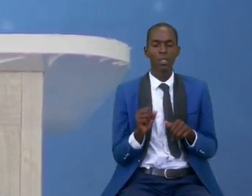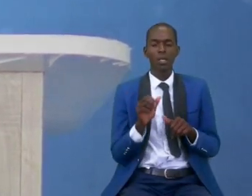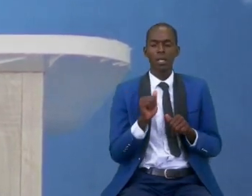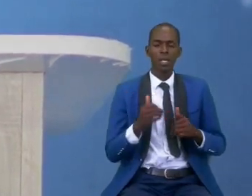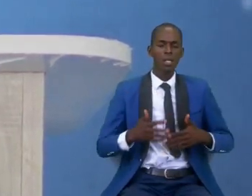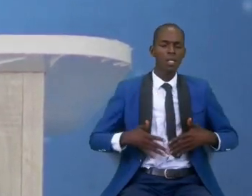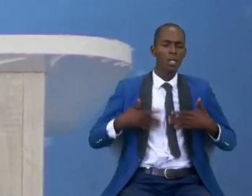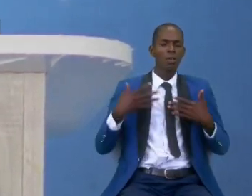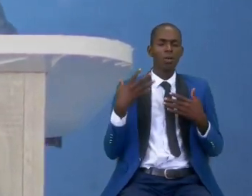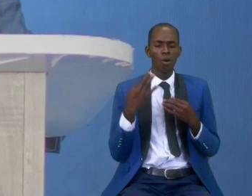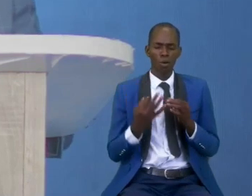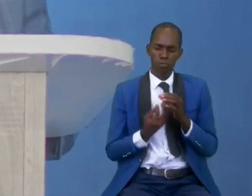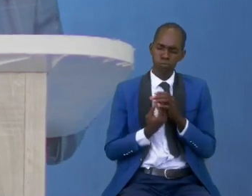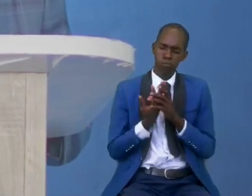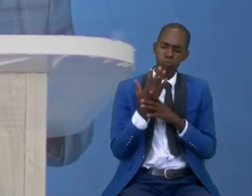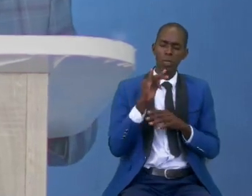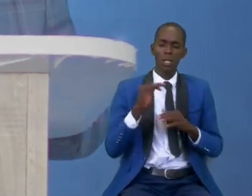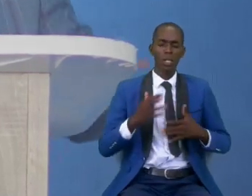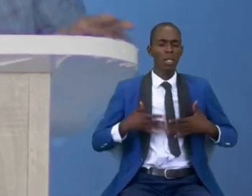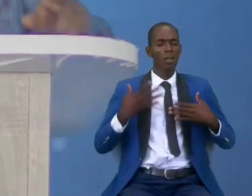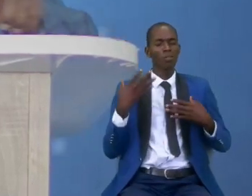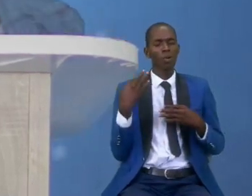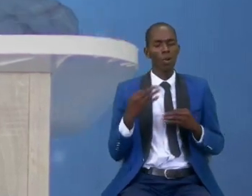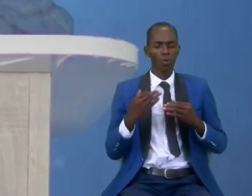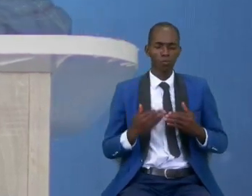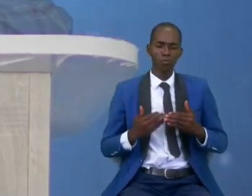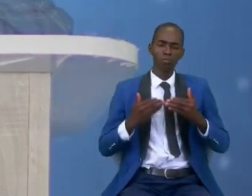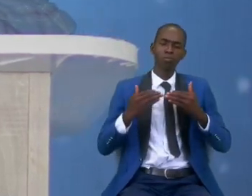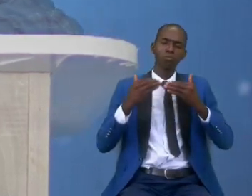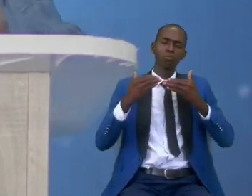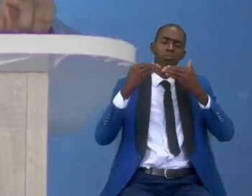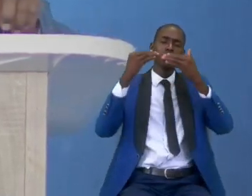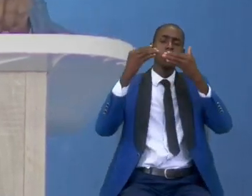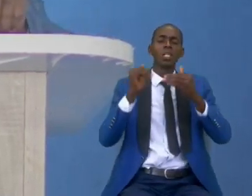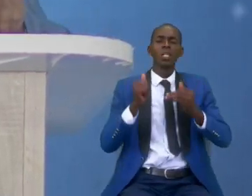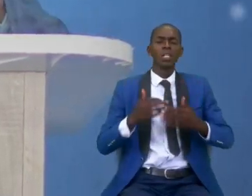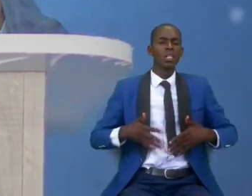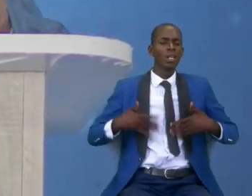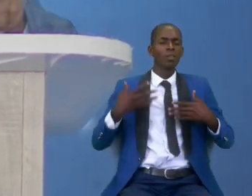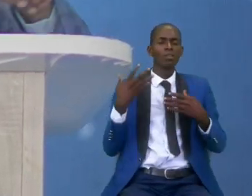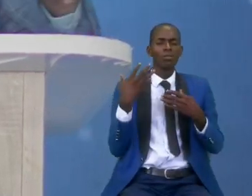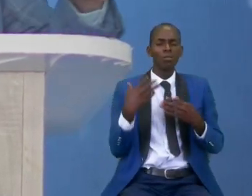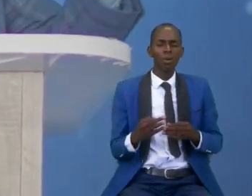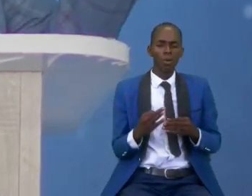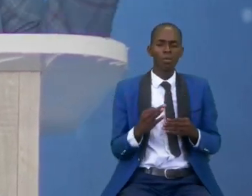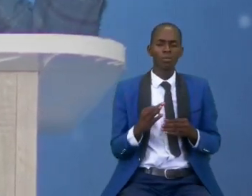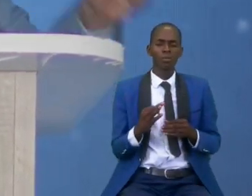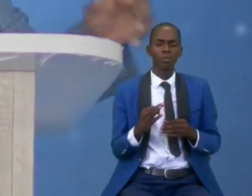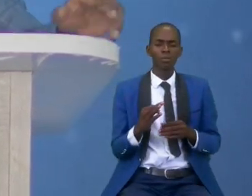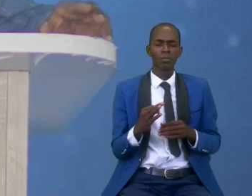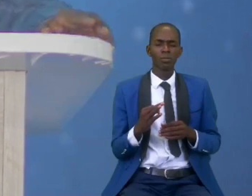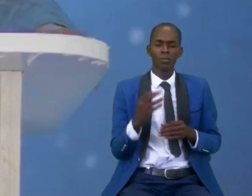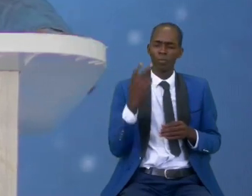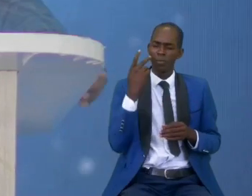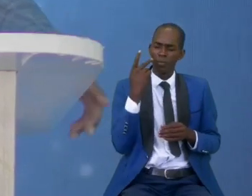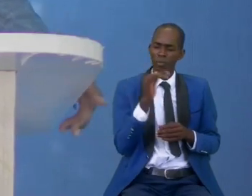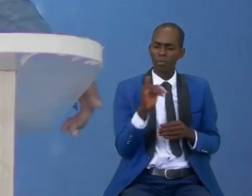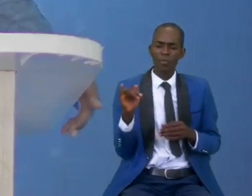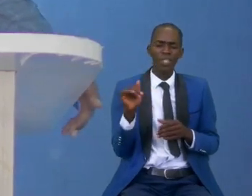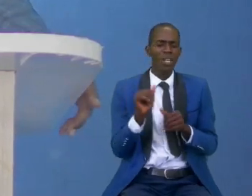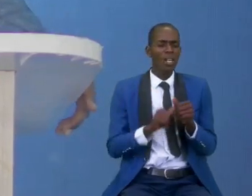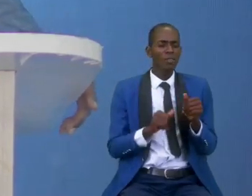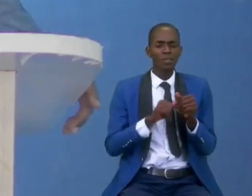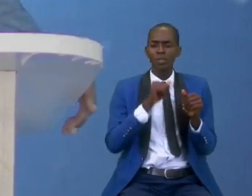up, amen, a life of seeing every impossibility become possible